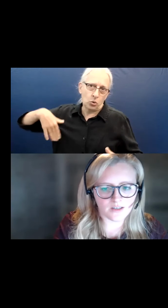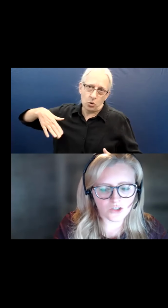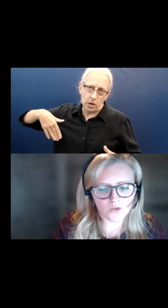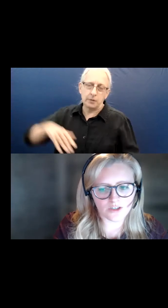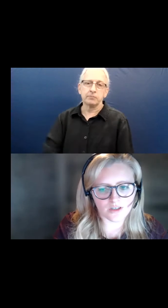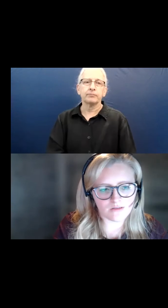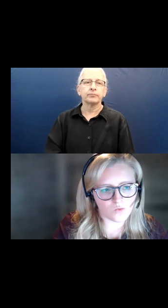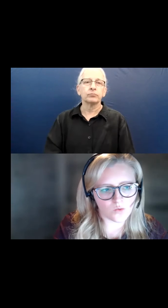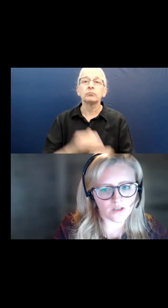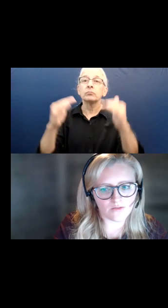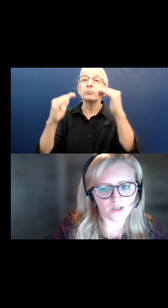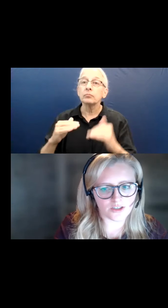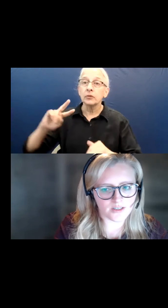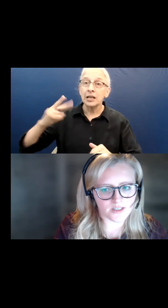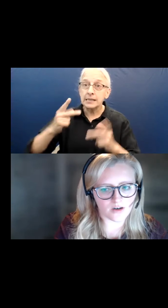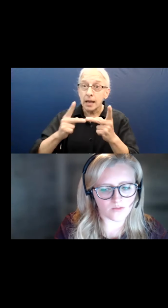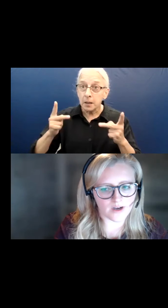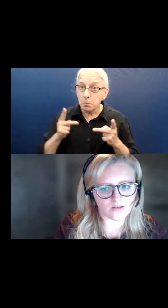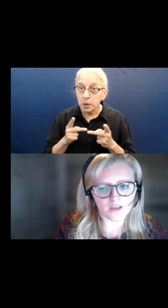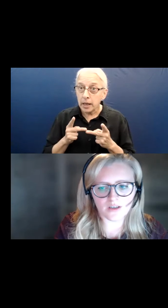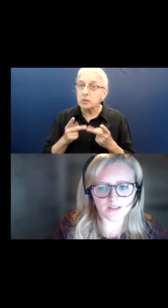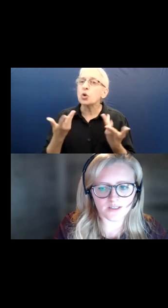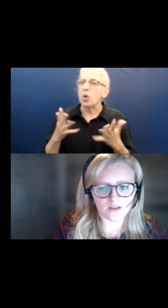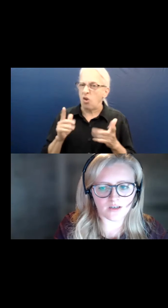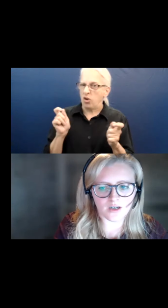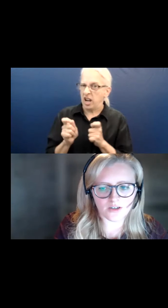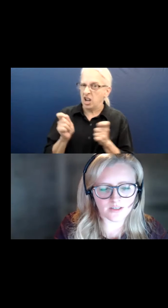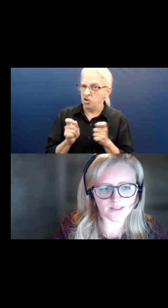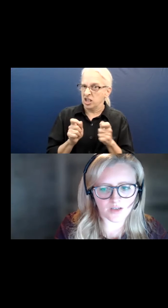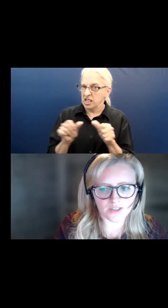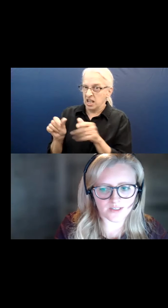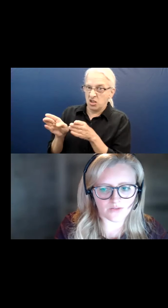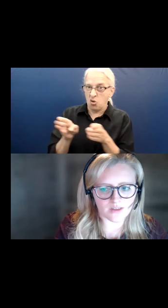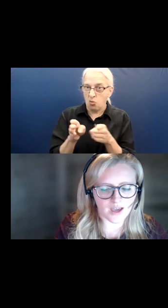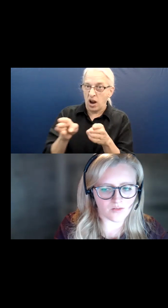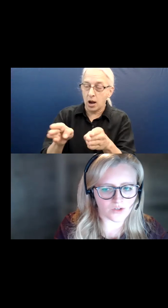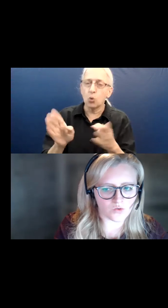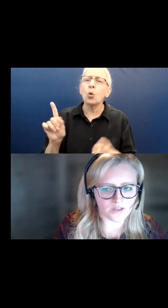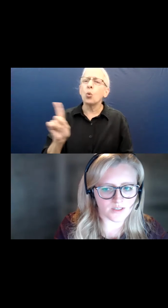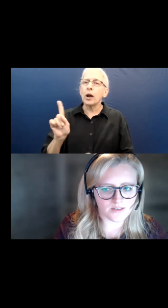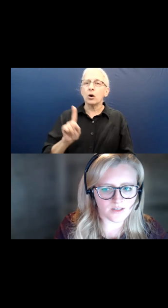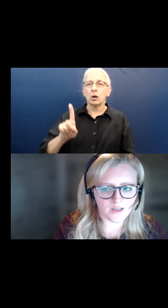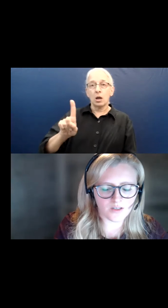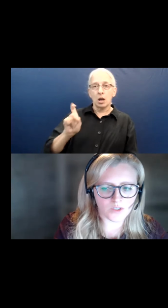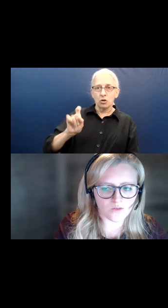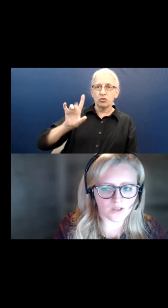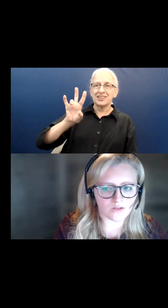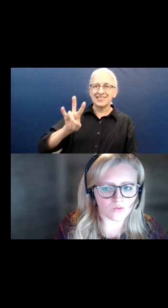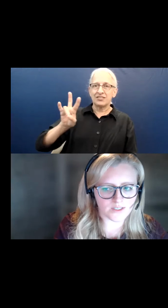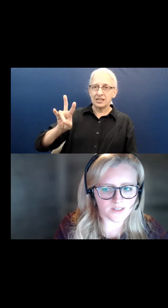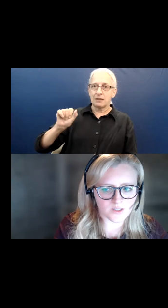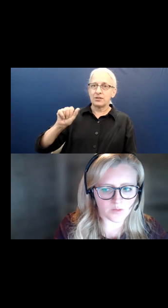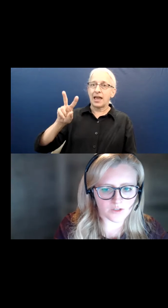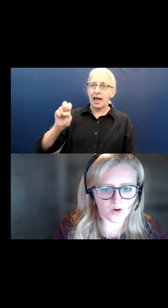The second location where we've adjusted our route is on 177th Avenue Northeast